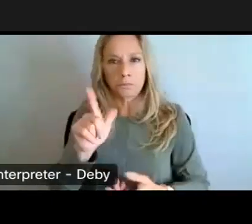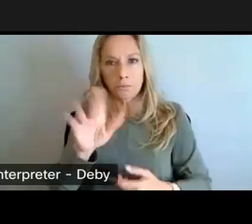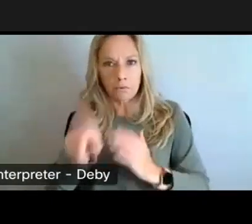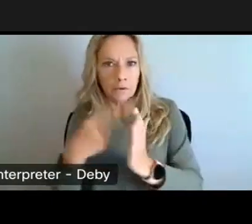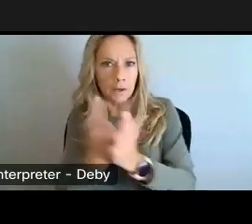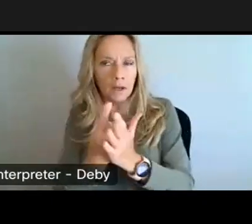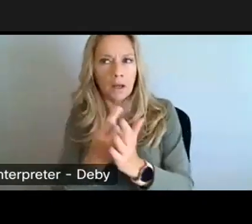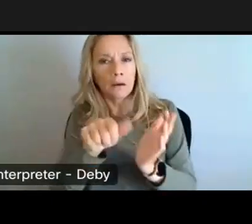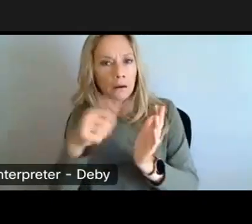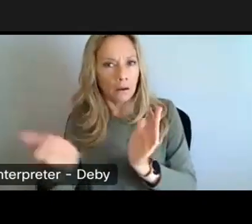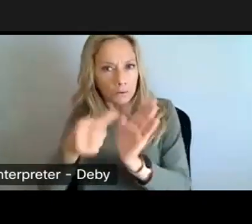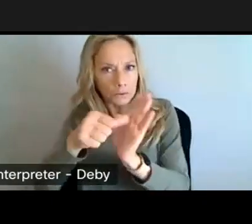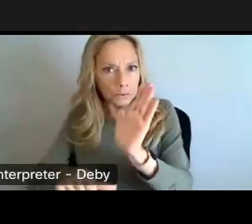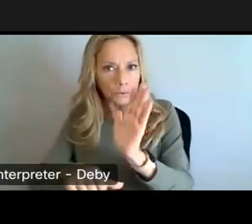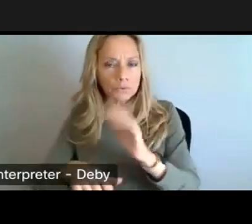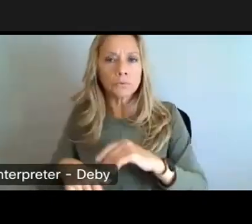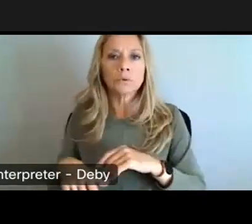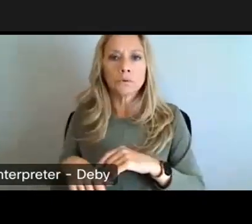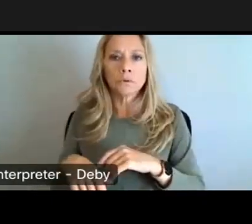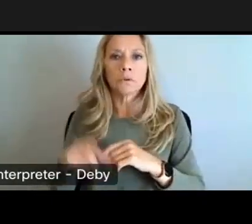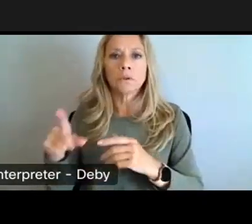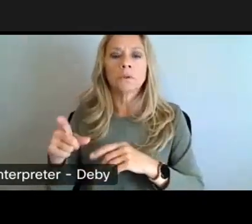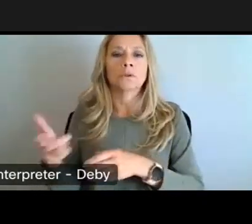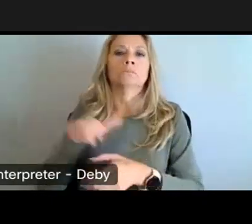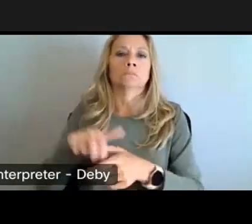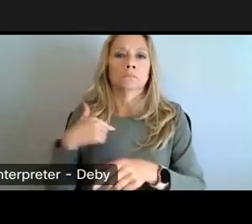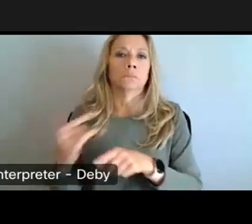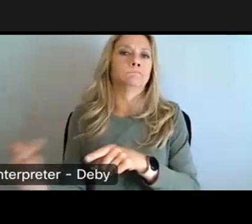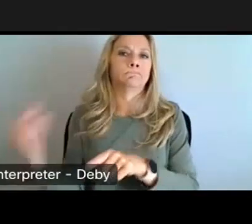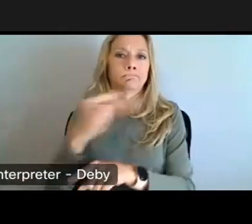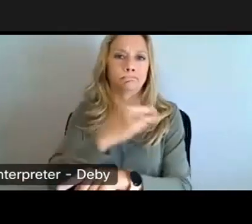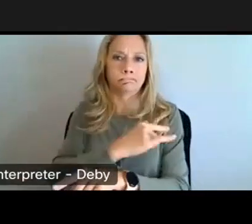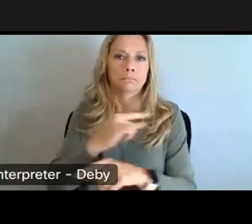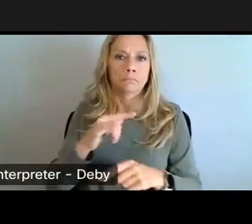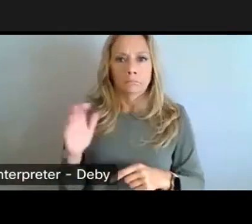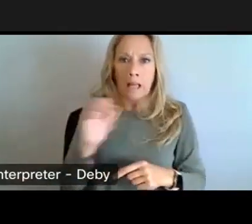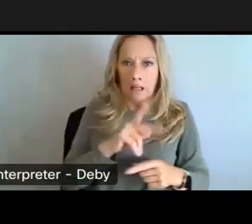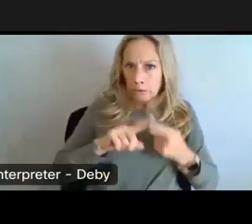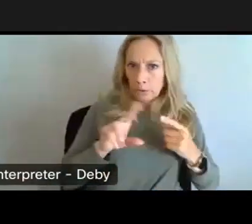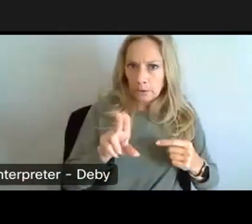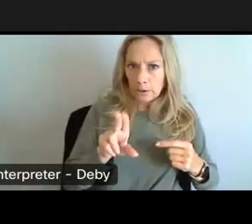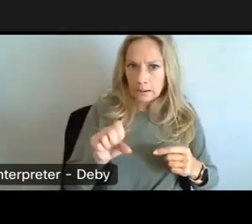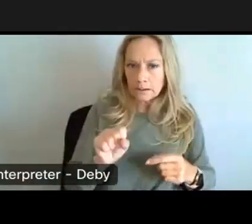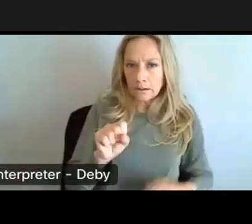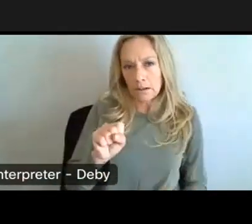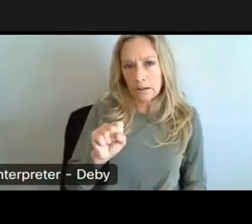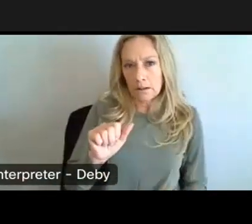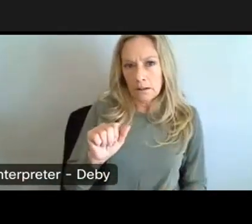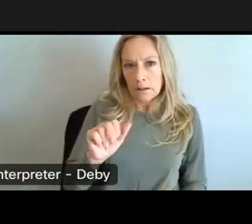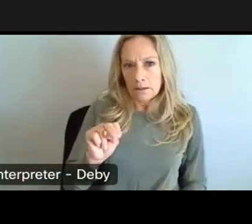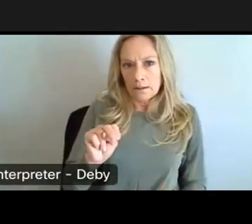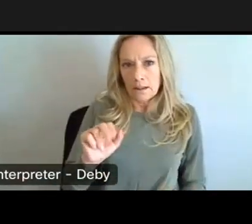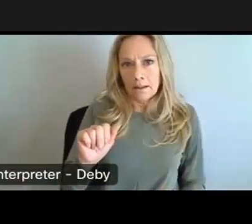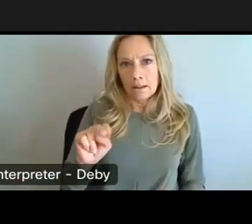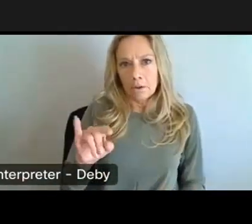another surgery. And then they put me on a plane back to the United States to San Antonio, Texas, to the Brooke